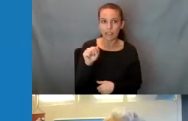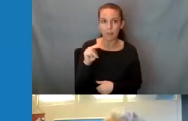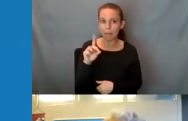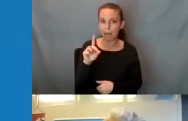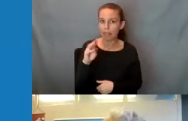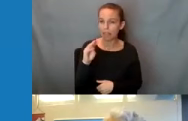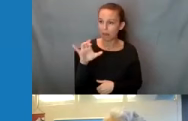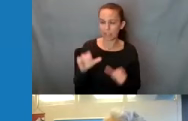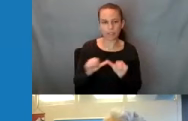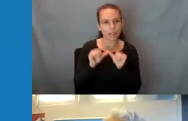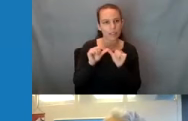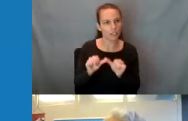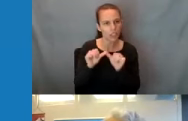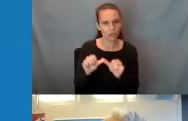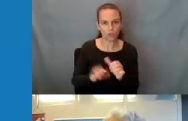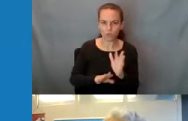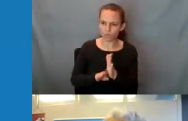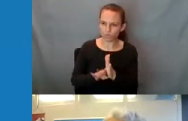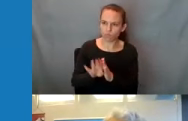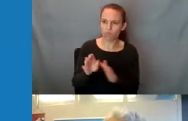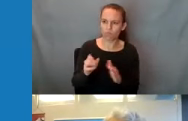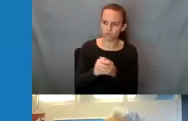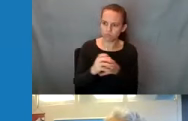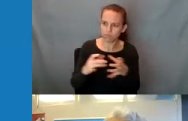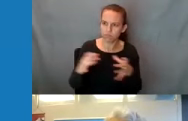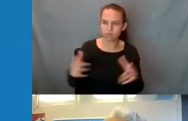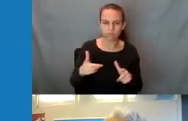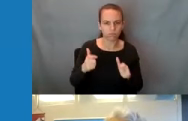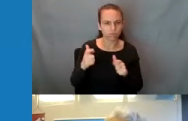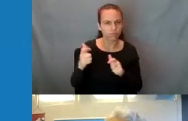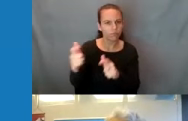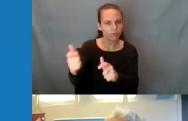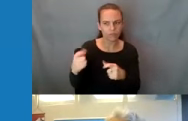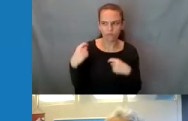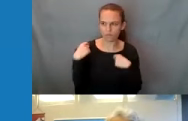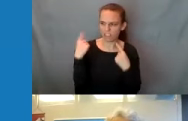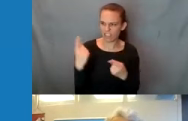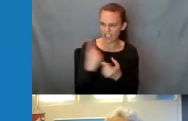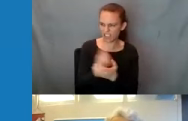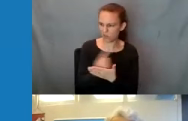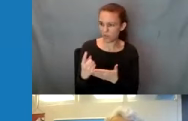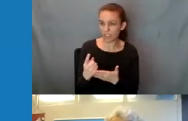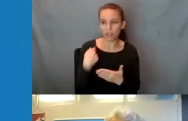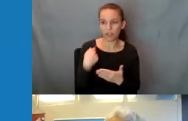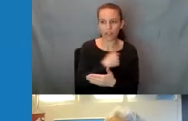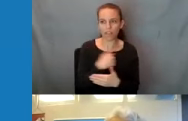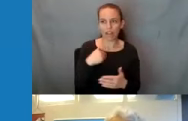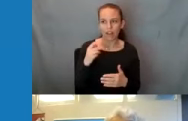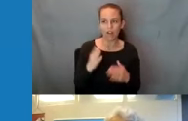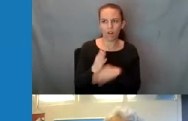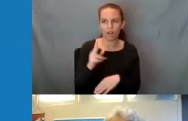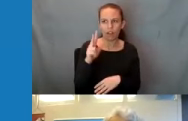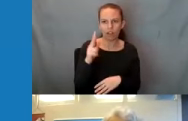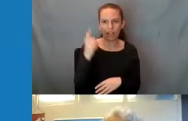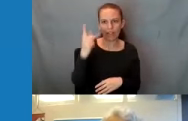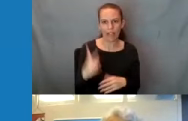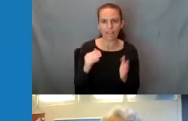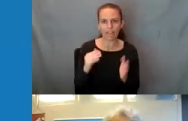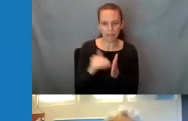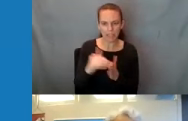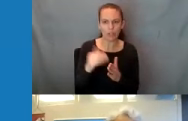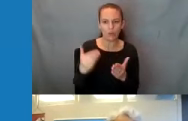continues to grow at a rapid rate. In the last week, we had over 3.5 million new cases. In fact, in the last